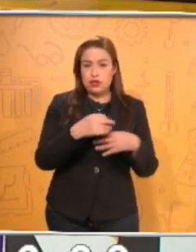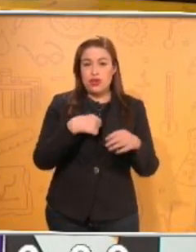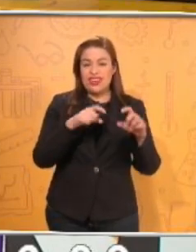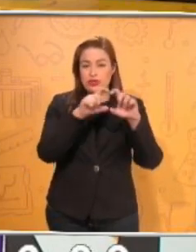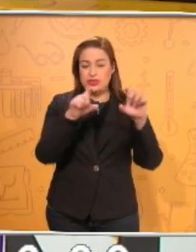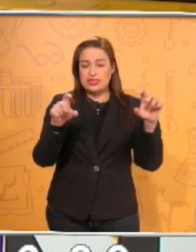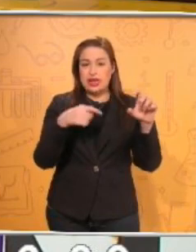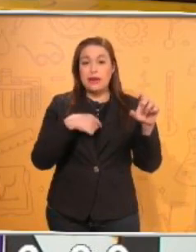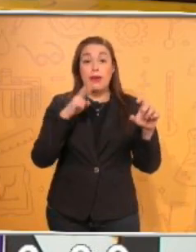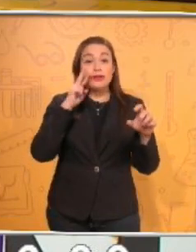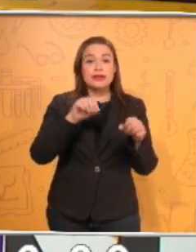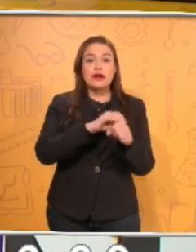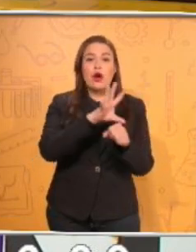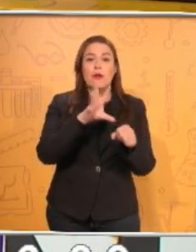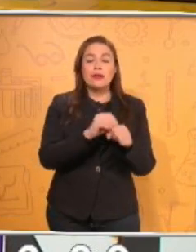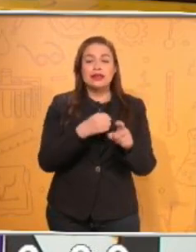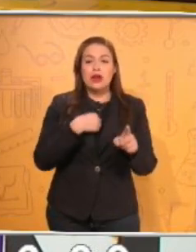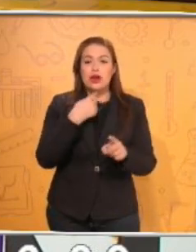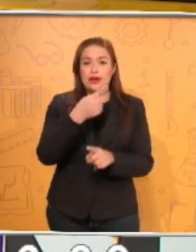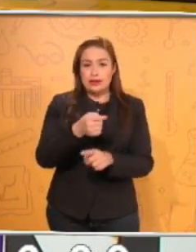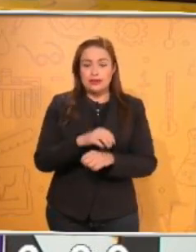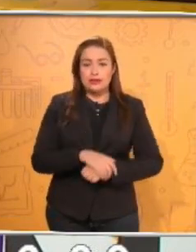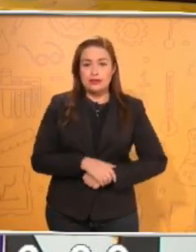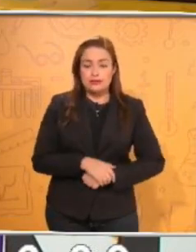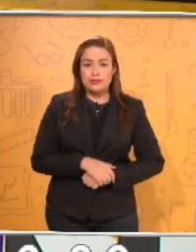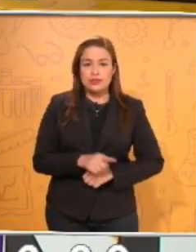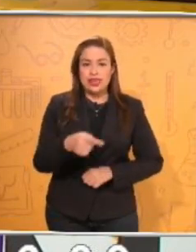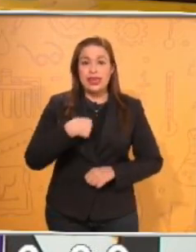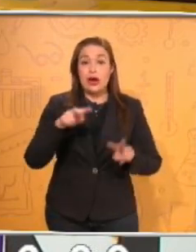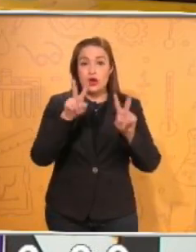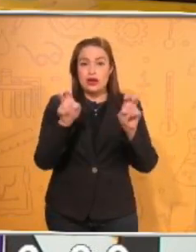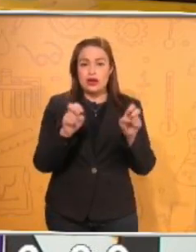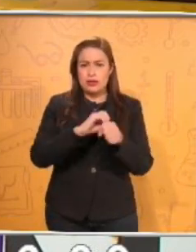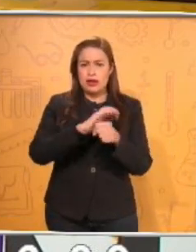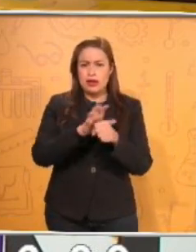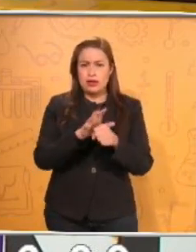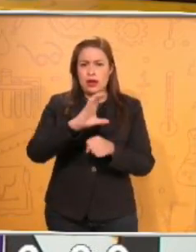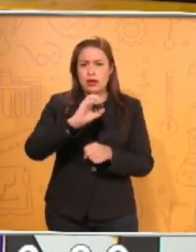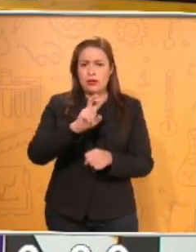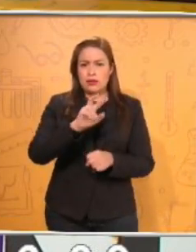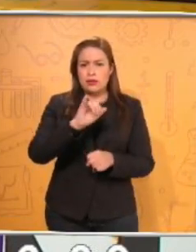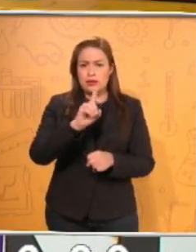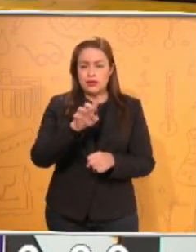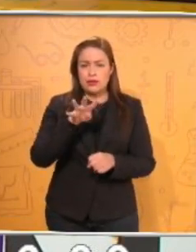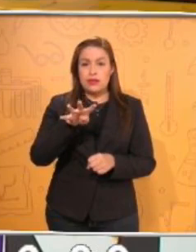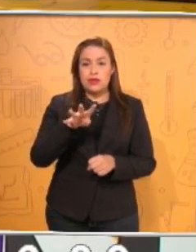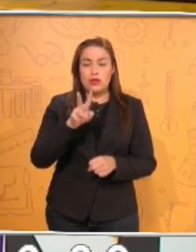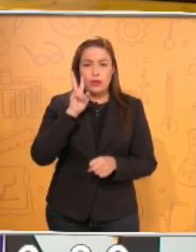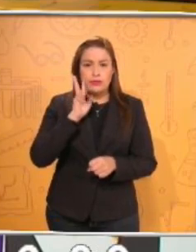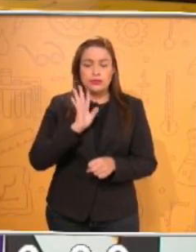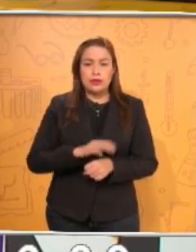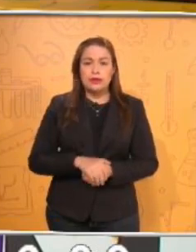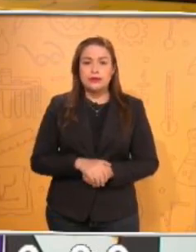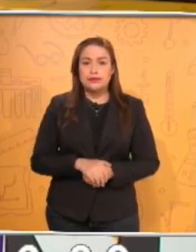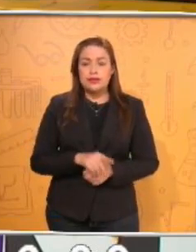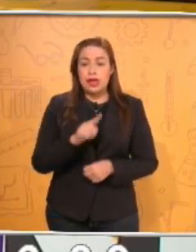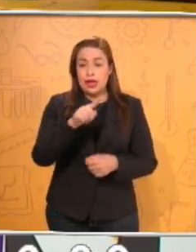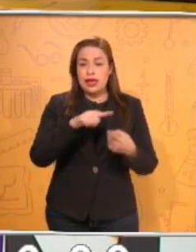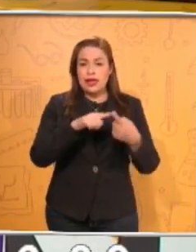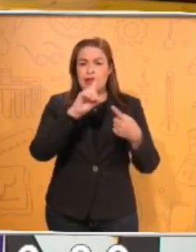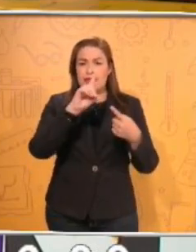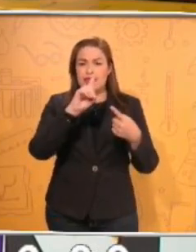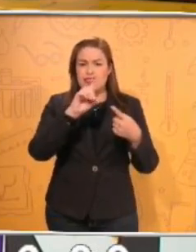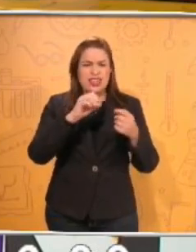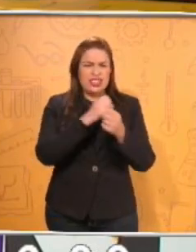the sentence. Teacher Laura, the COVID-19. Then we have destroys,